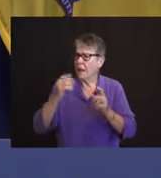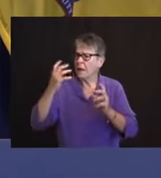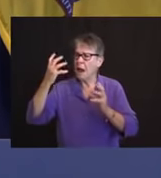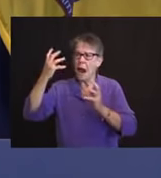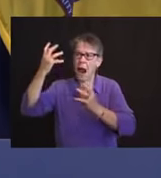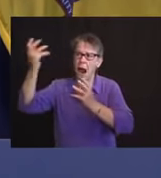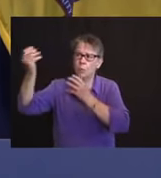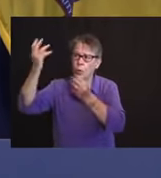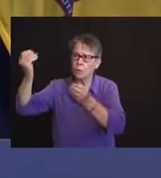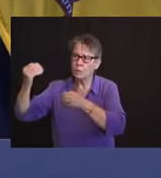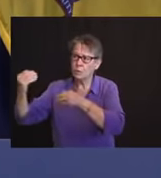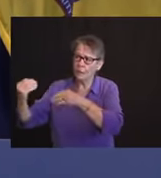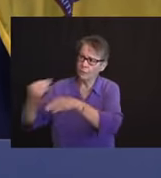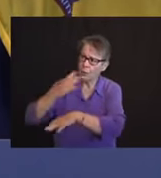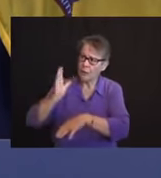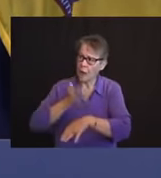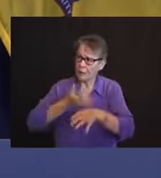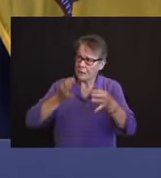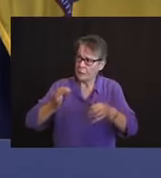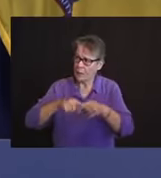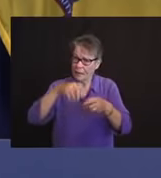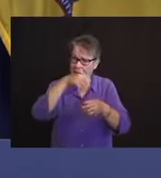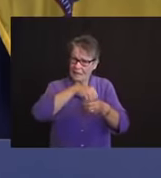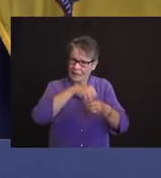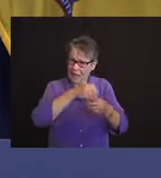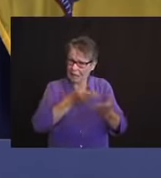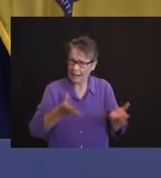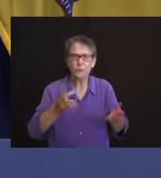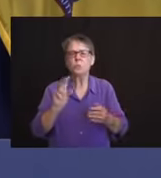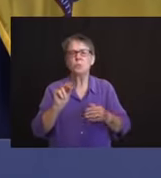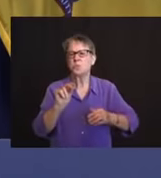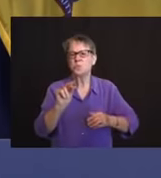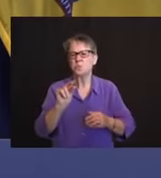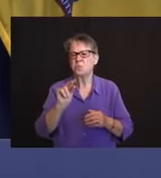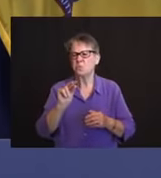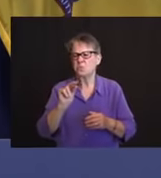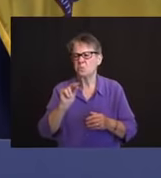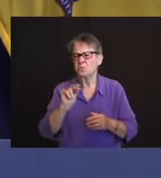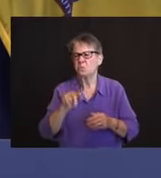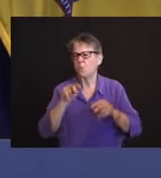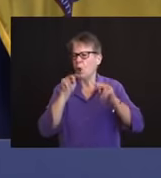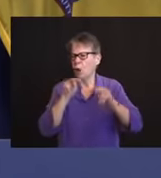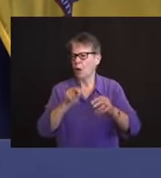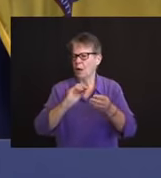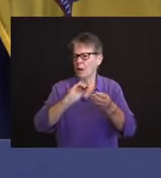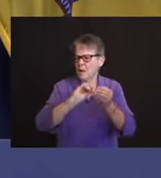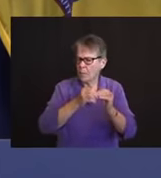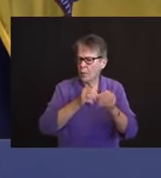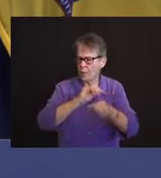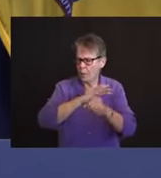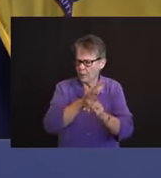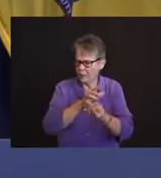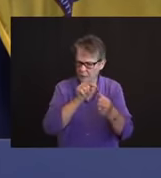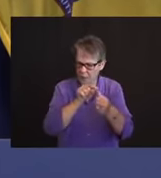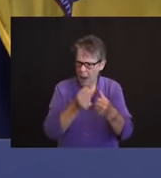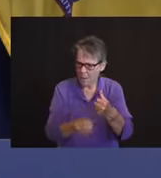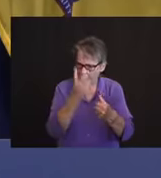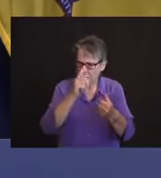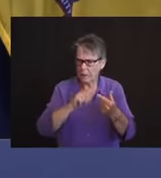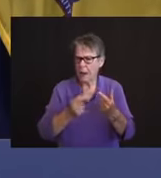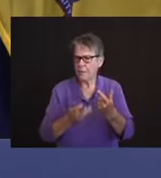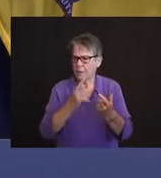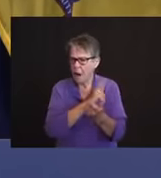points that I just went through: rate of transmission, spot positivity, new hospitalizations. Again, we're in as good a shape as any state in America. And by